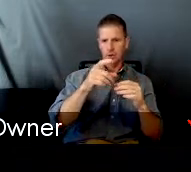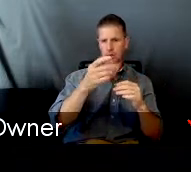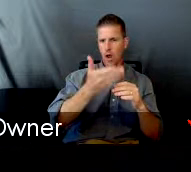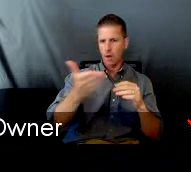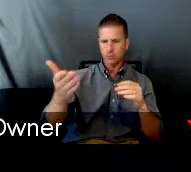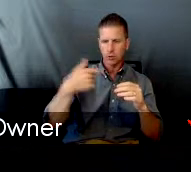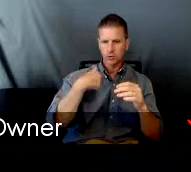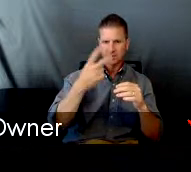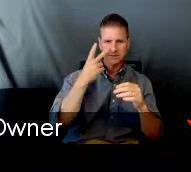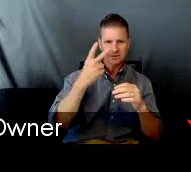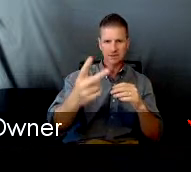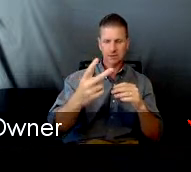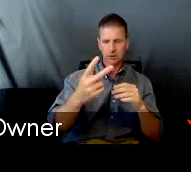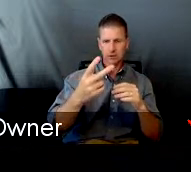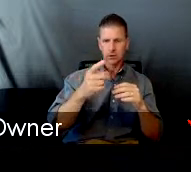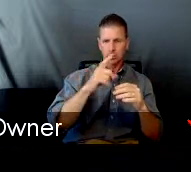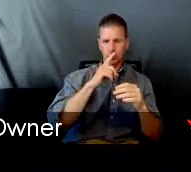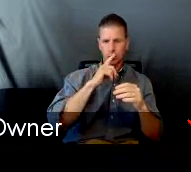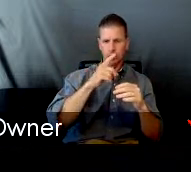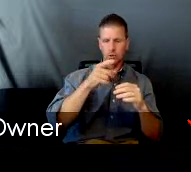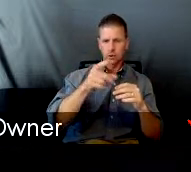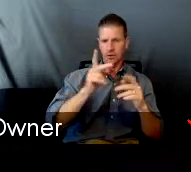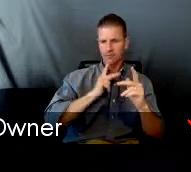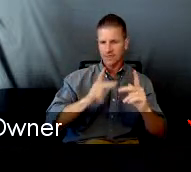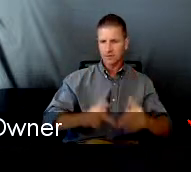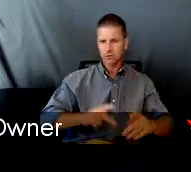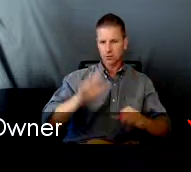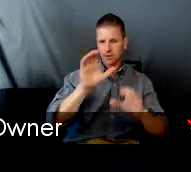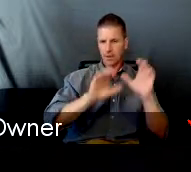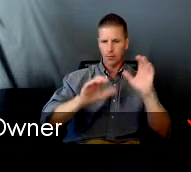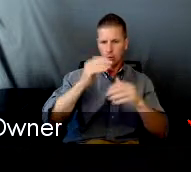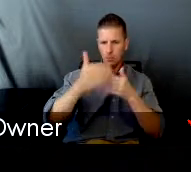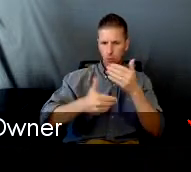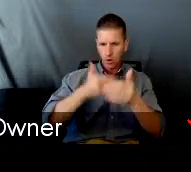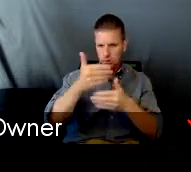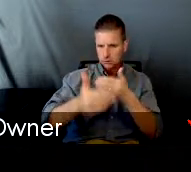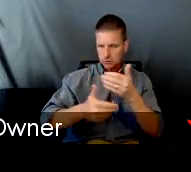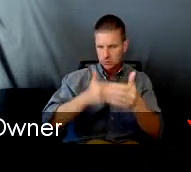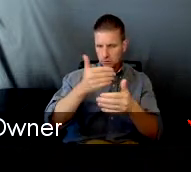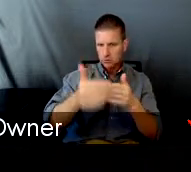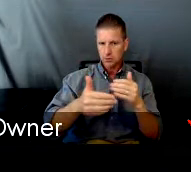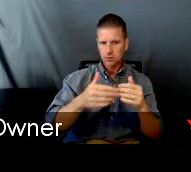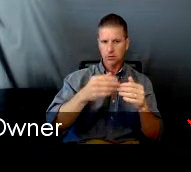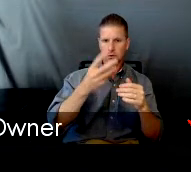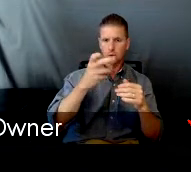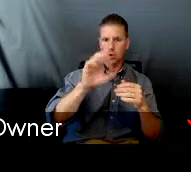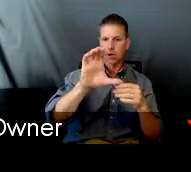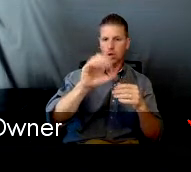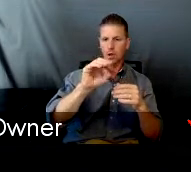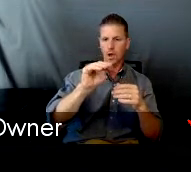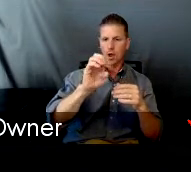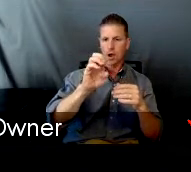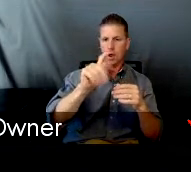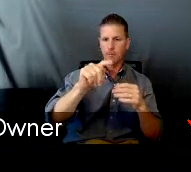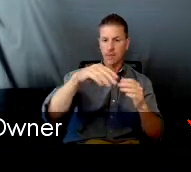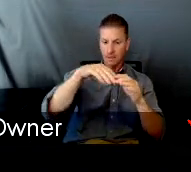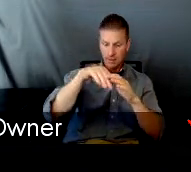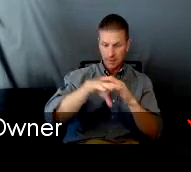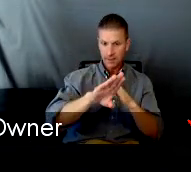today evolving? What are those physical and chemical processes, right? When a comet comes in to the inner solar